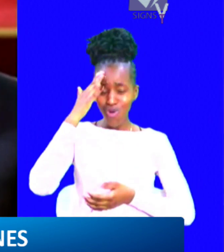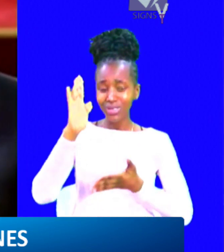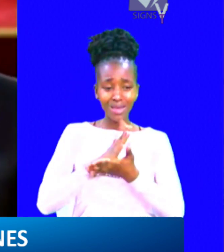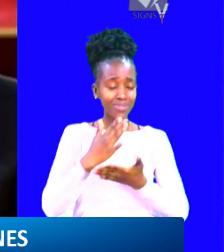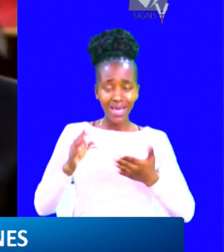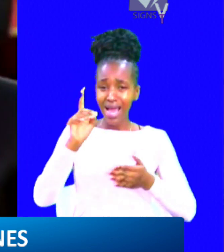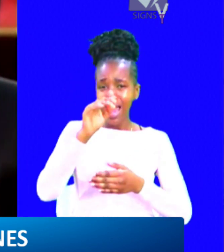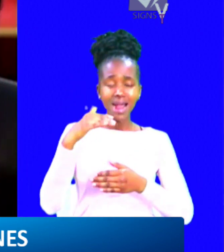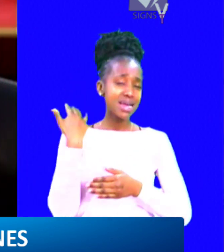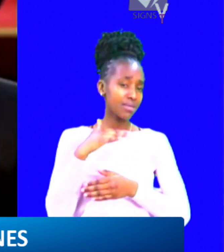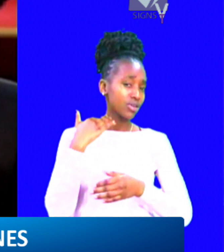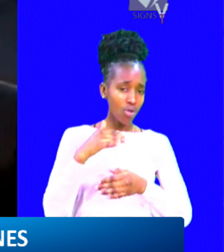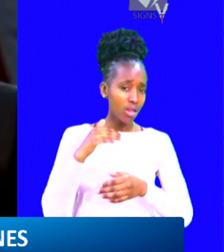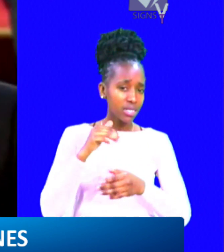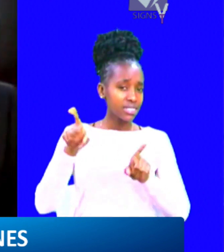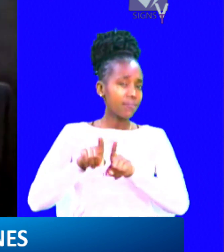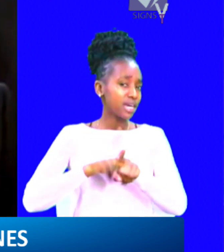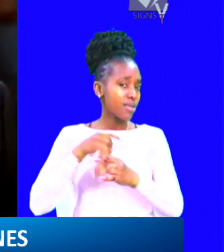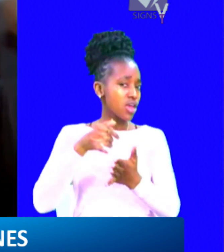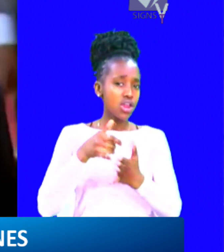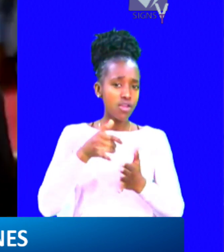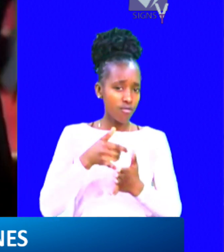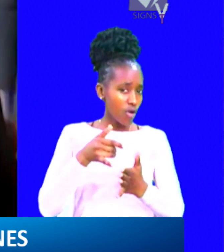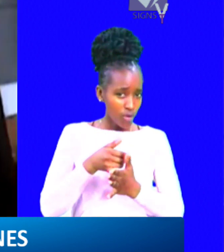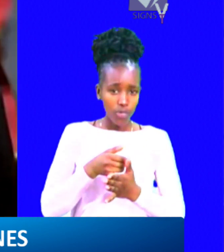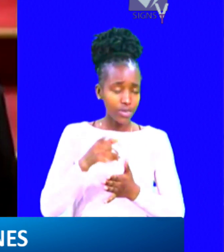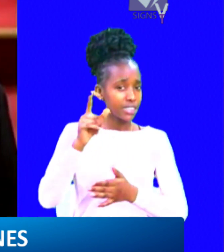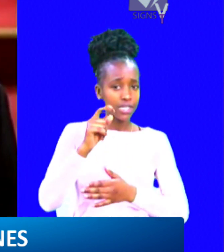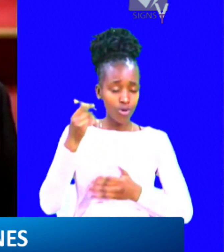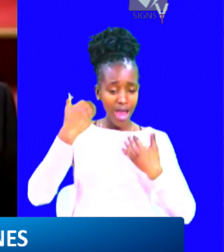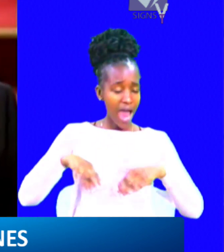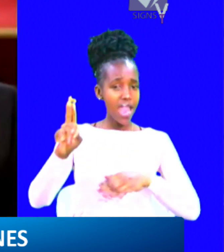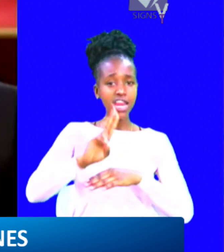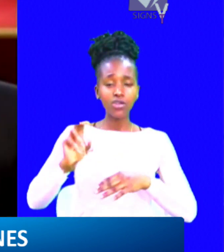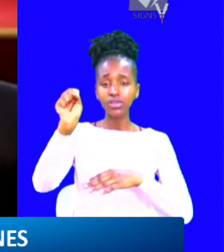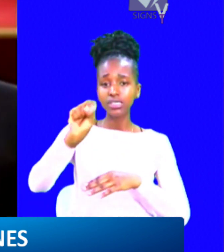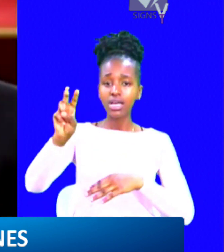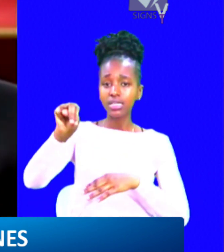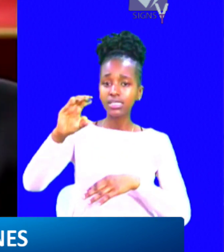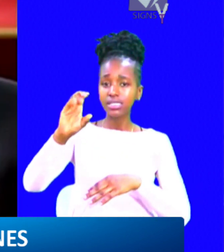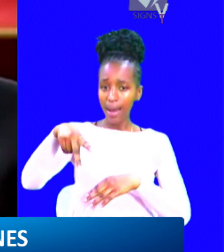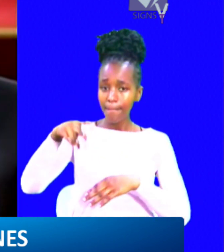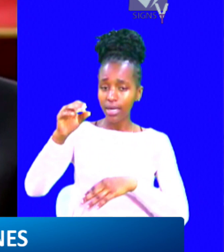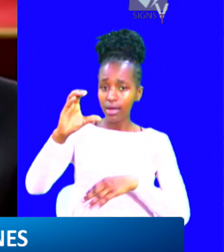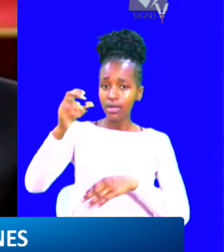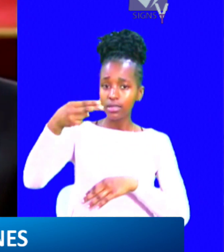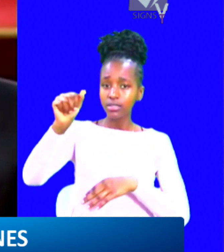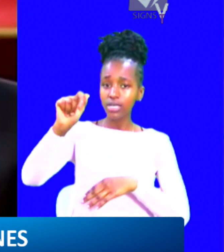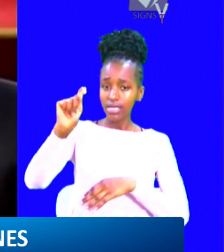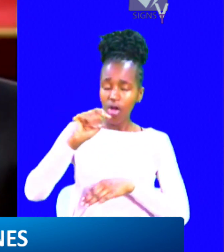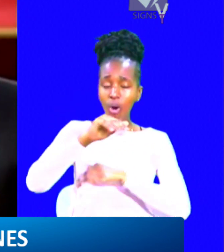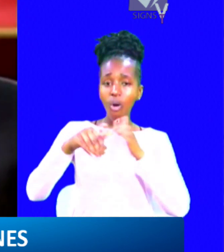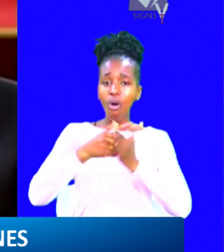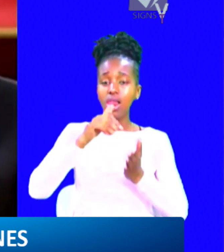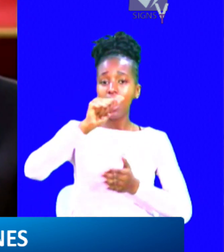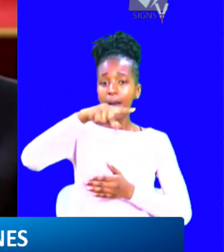on TikTok, Honorable Speaker. I am also on Snapchat, Honorable Speaker. And all these apps